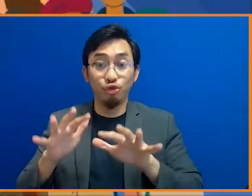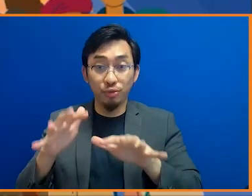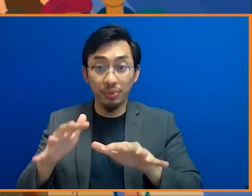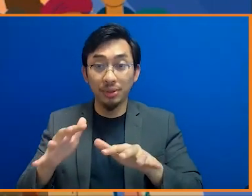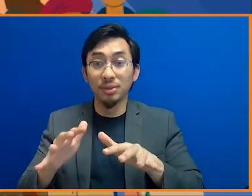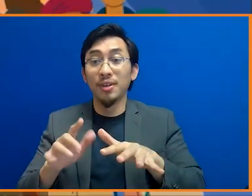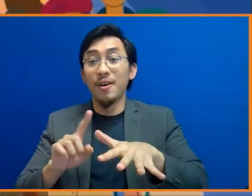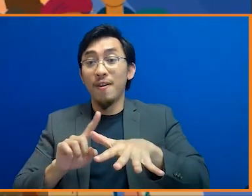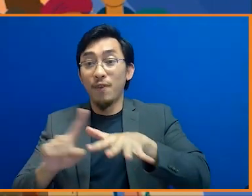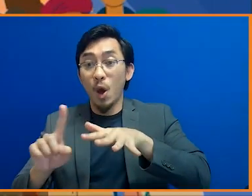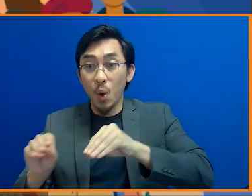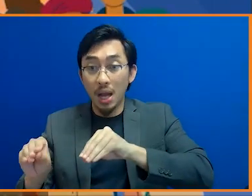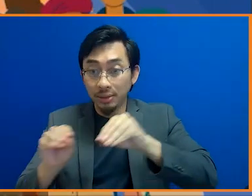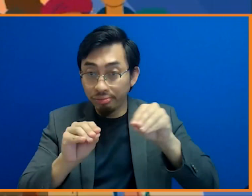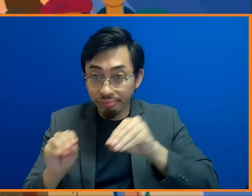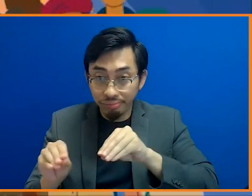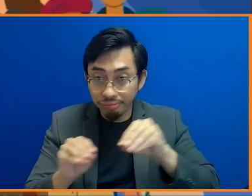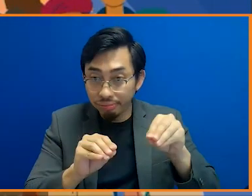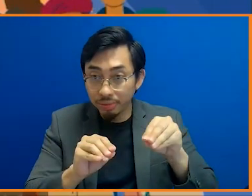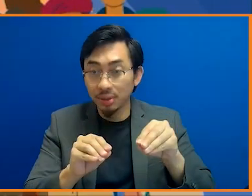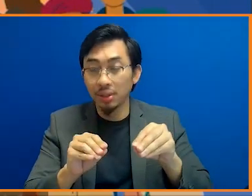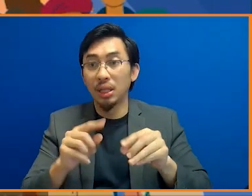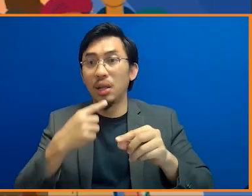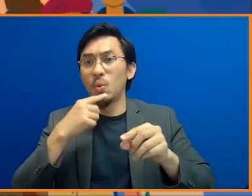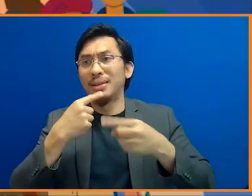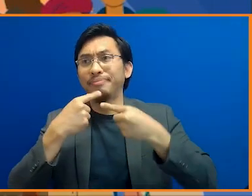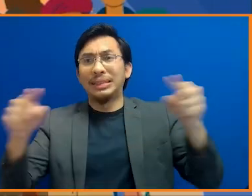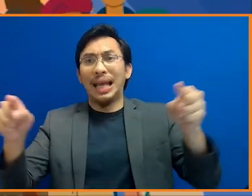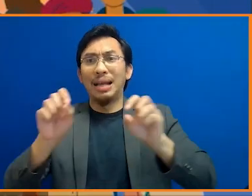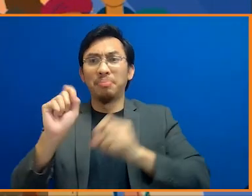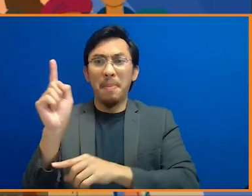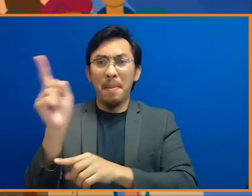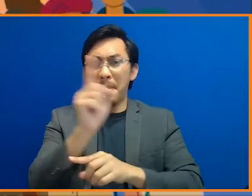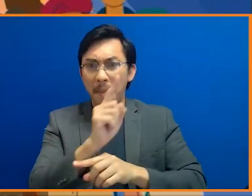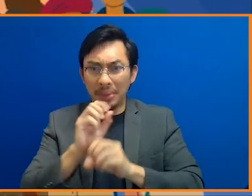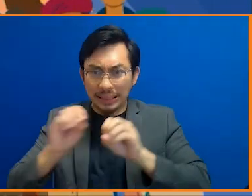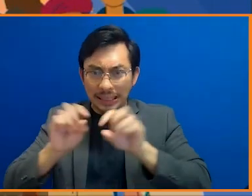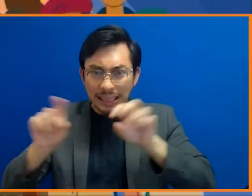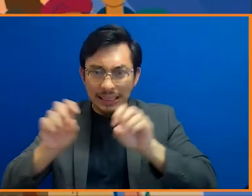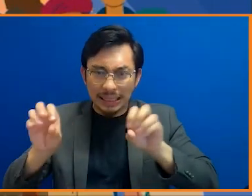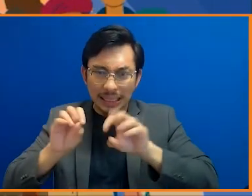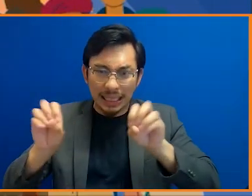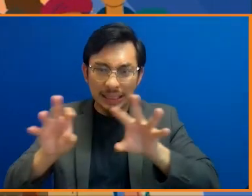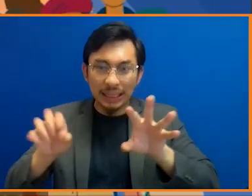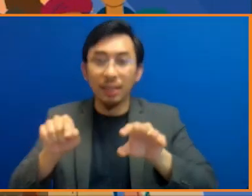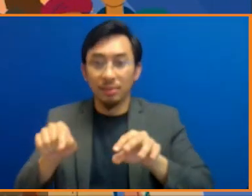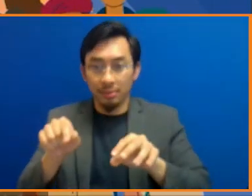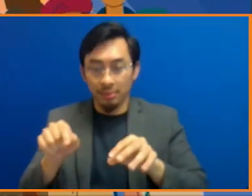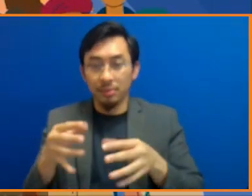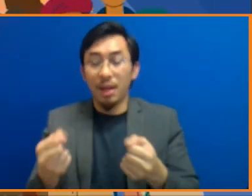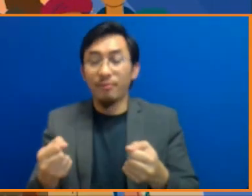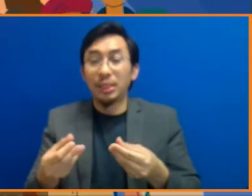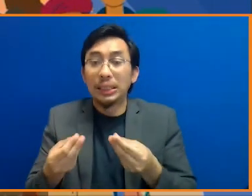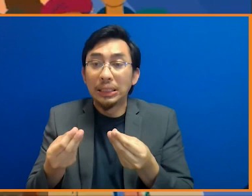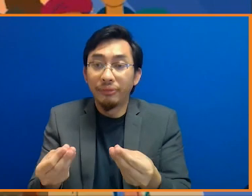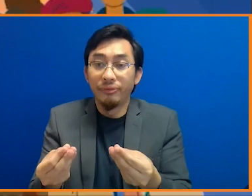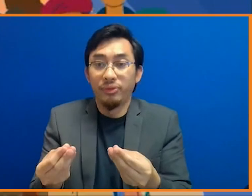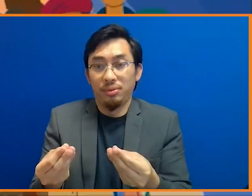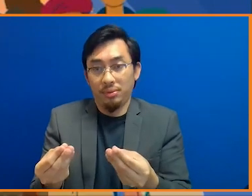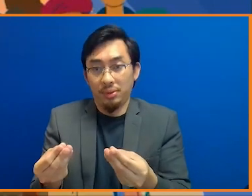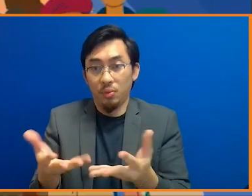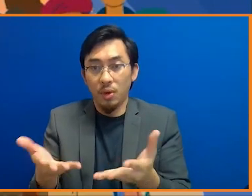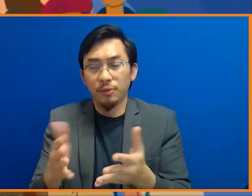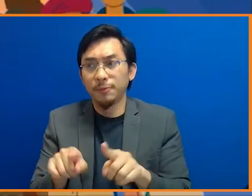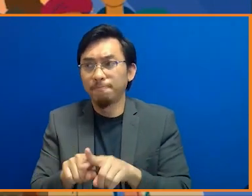have tsunami evacuation and early warning system. So we will have a process to be designed and facilitate